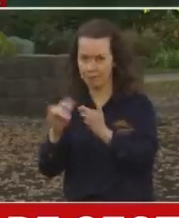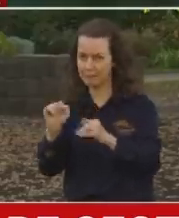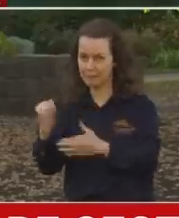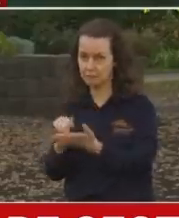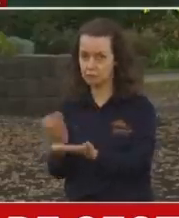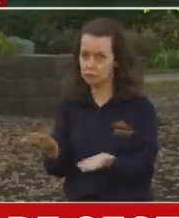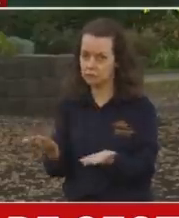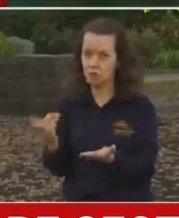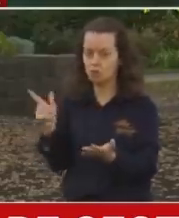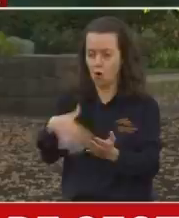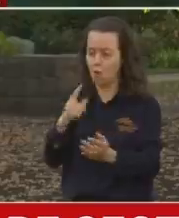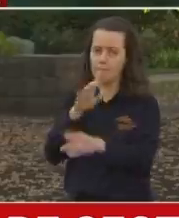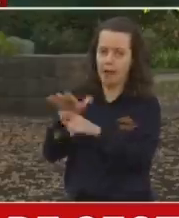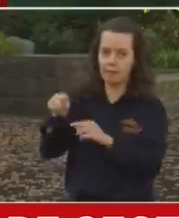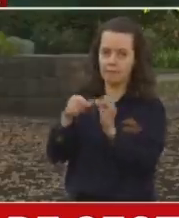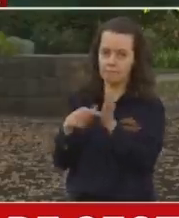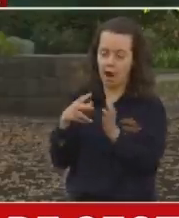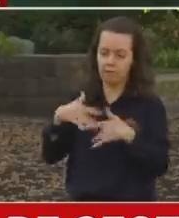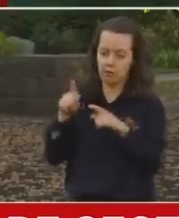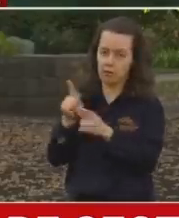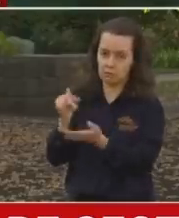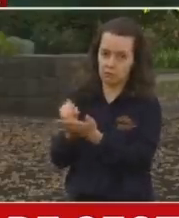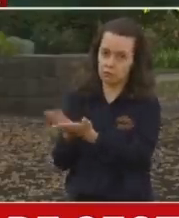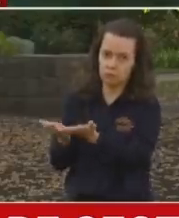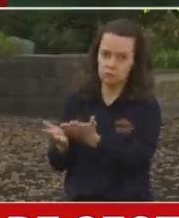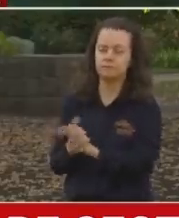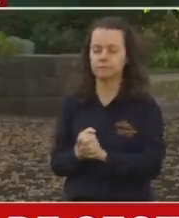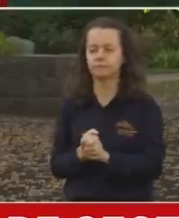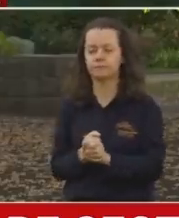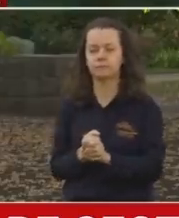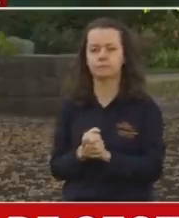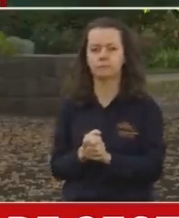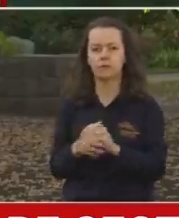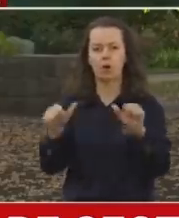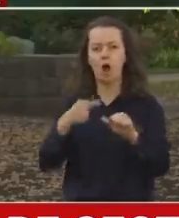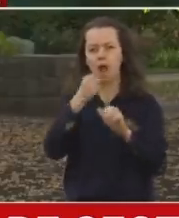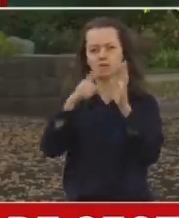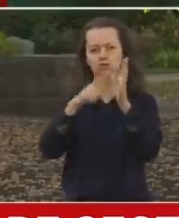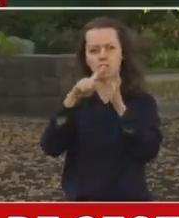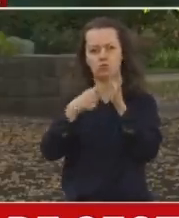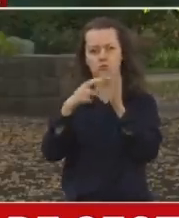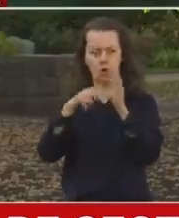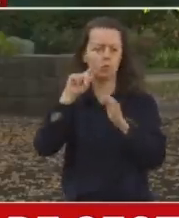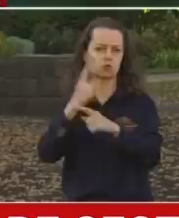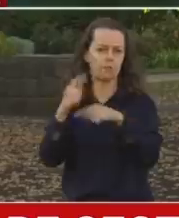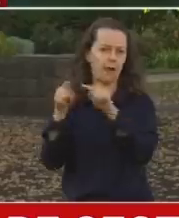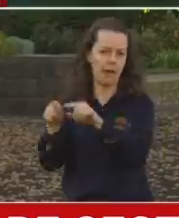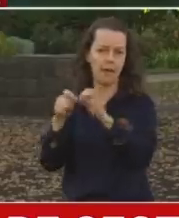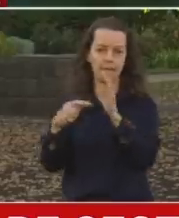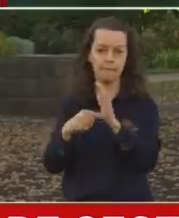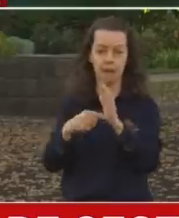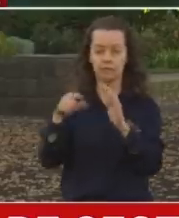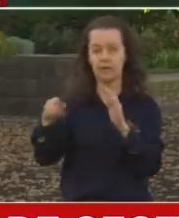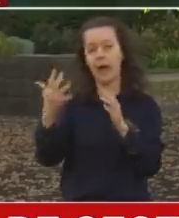we've got 2,400 people in our public health team. As I've outlined a number of times with this recent outbreak,